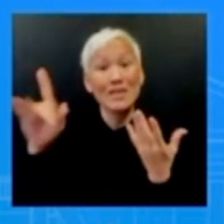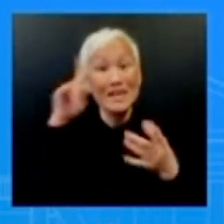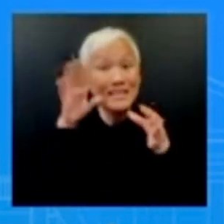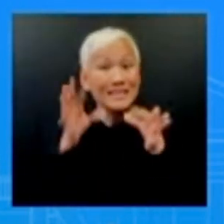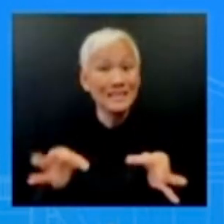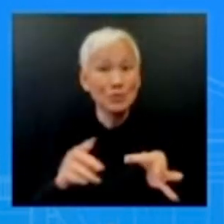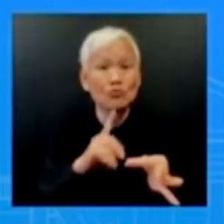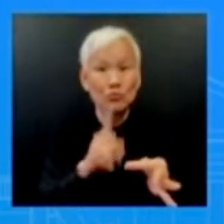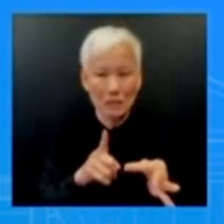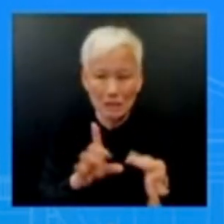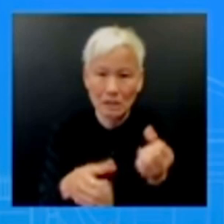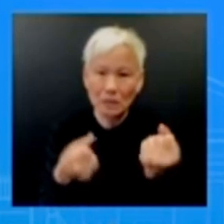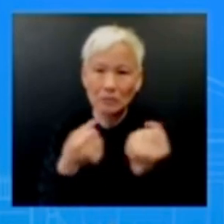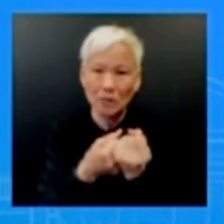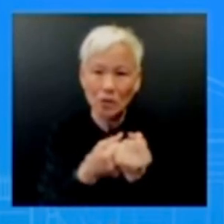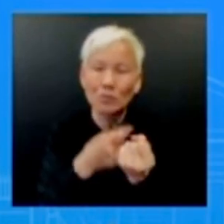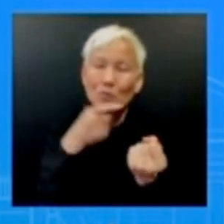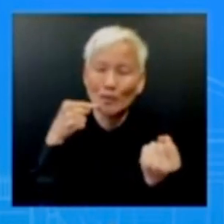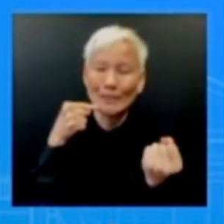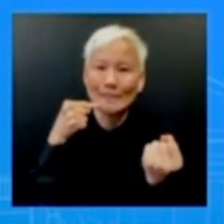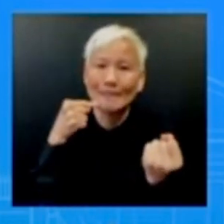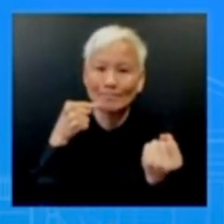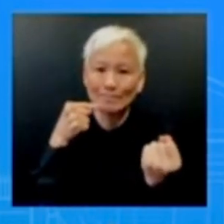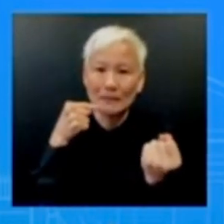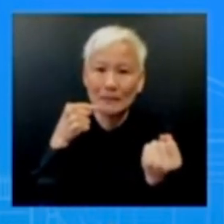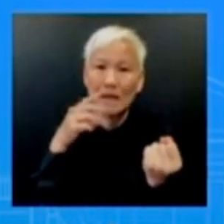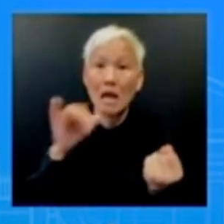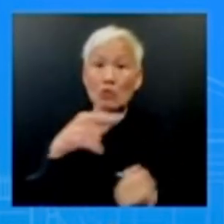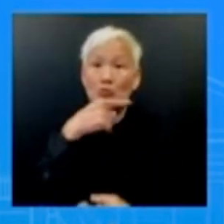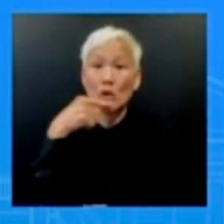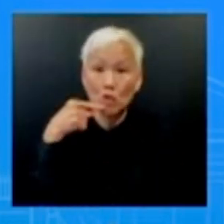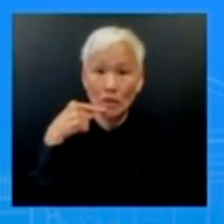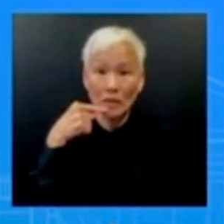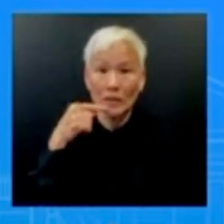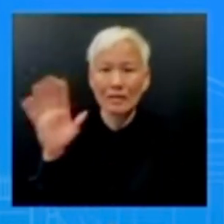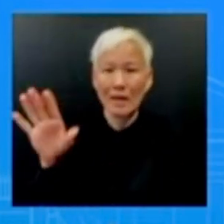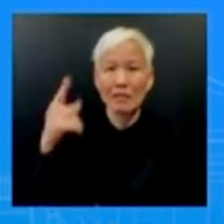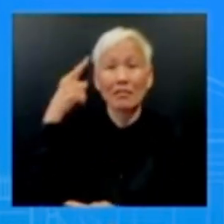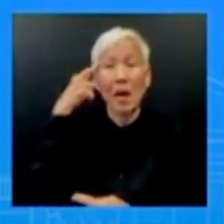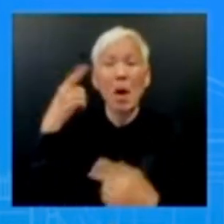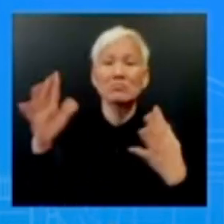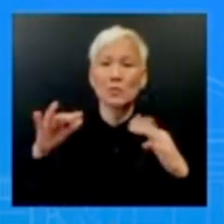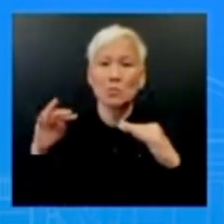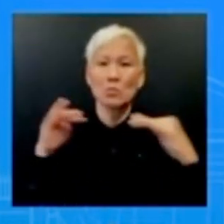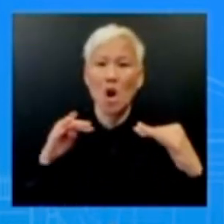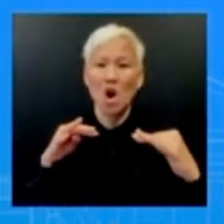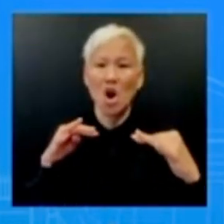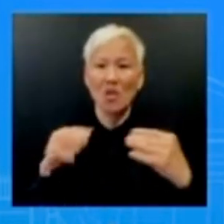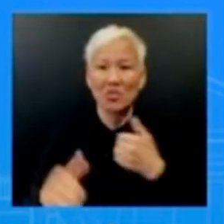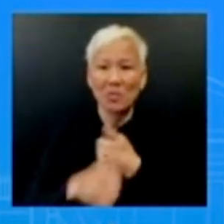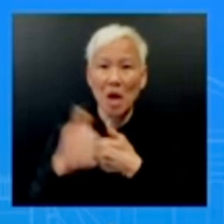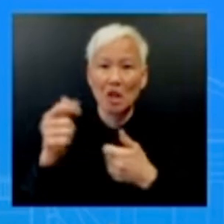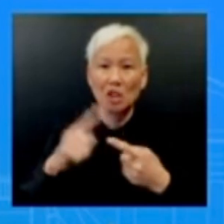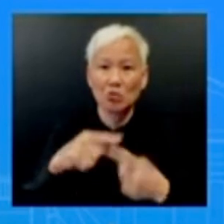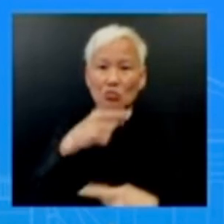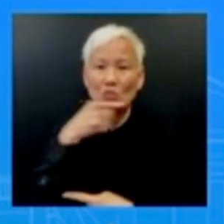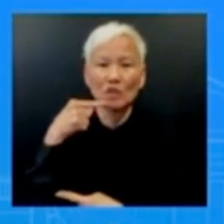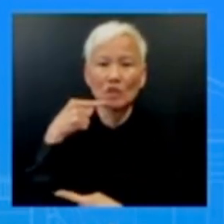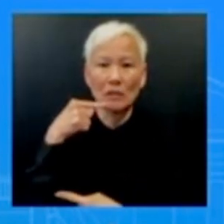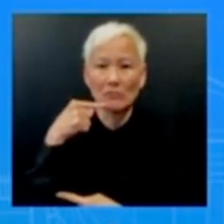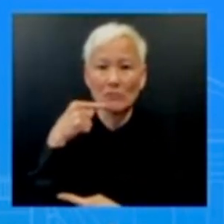including buying into the Russian propaganda that this war is some sort of existential threat to Russia, and it's the West or the U.S. and NATO